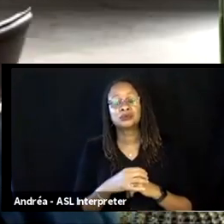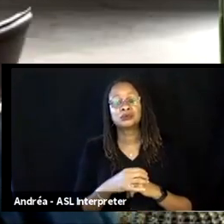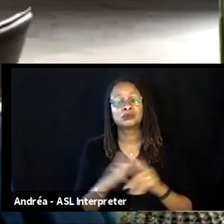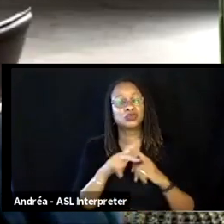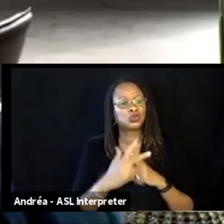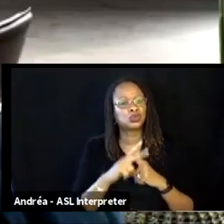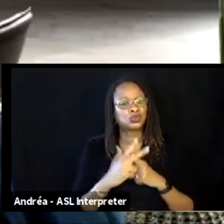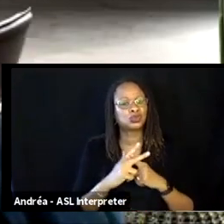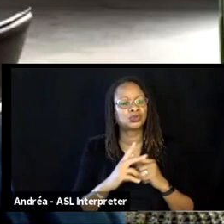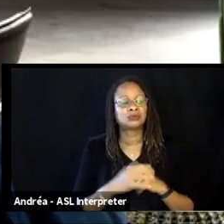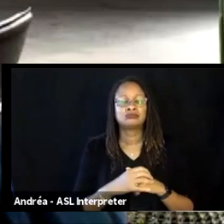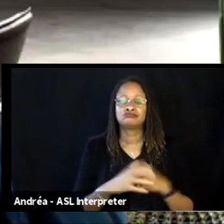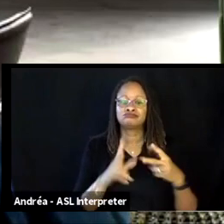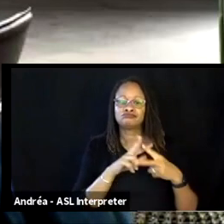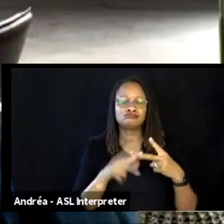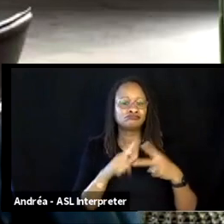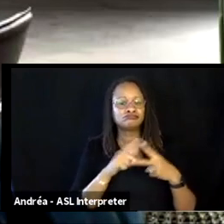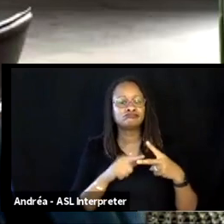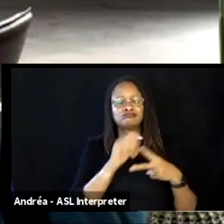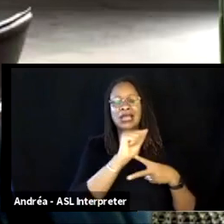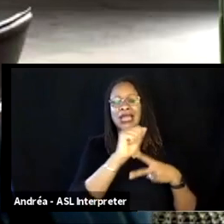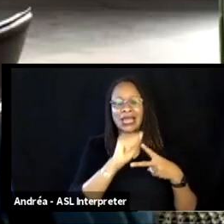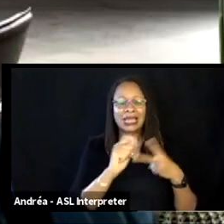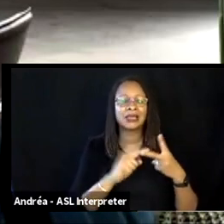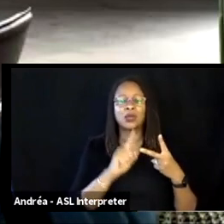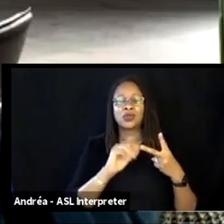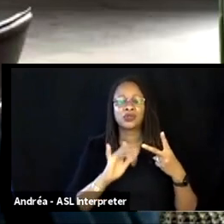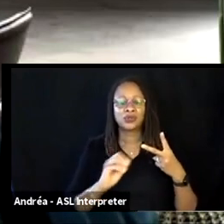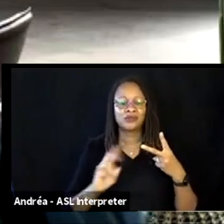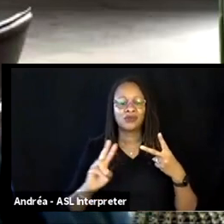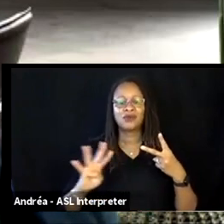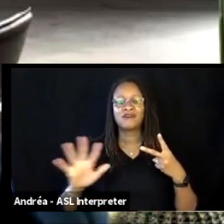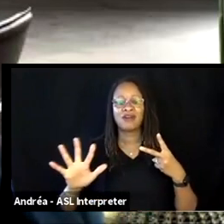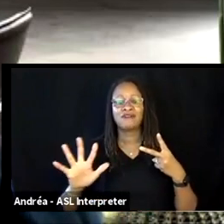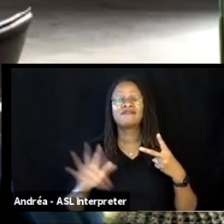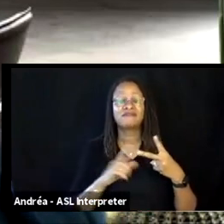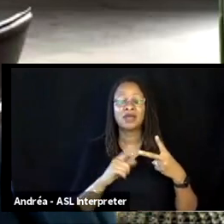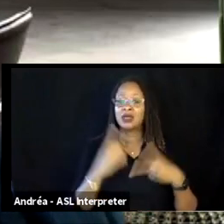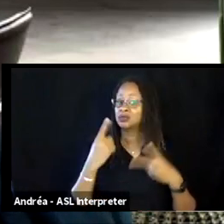tools that any size organization can take away. To what works,